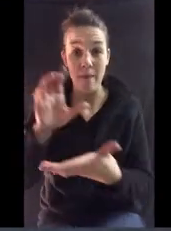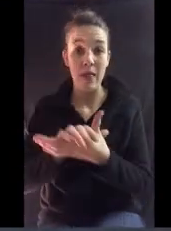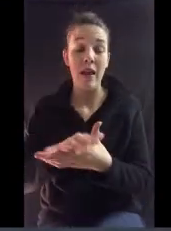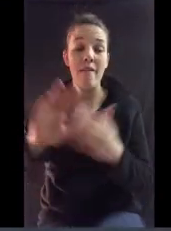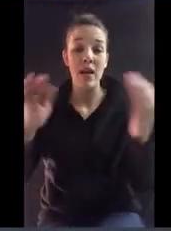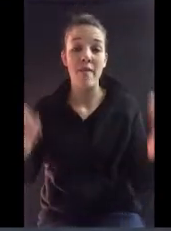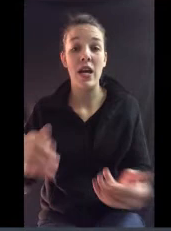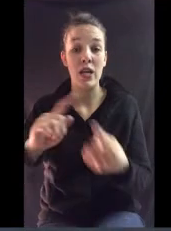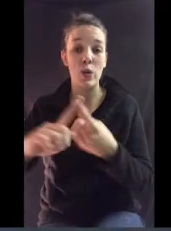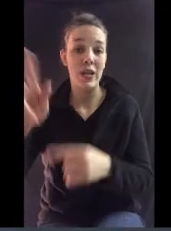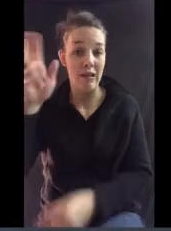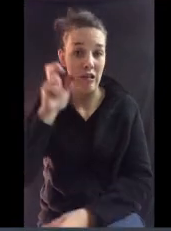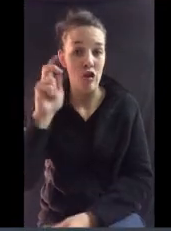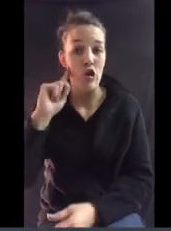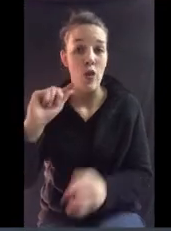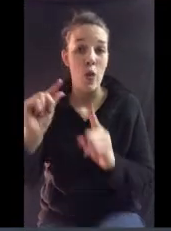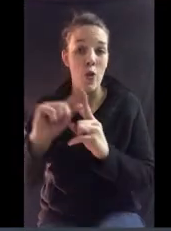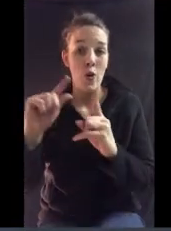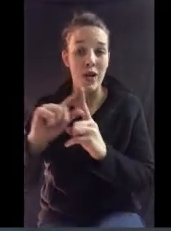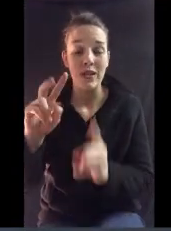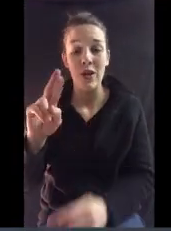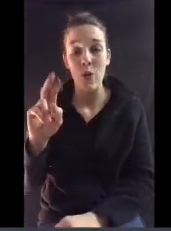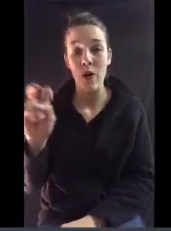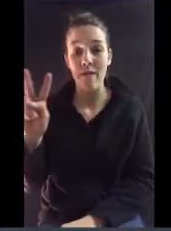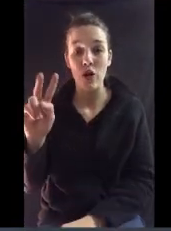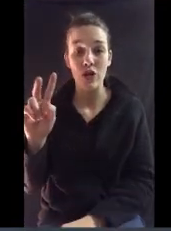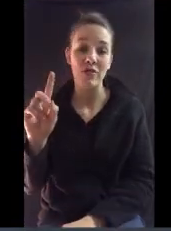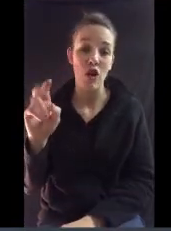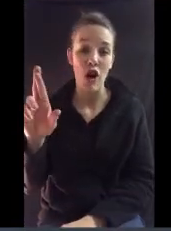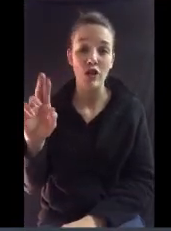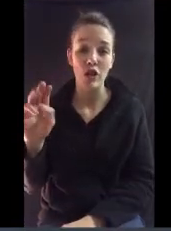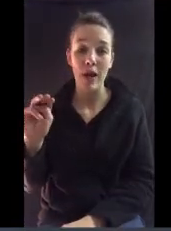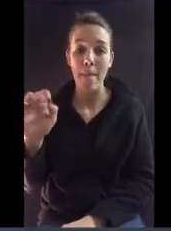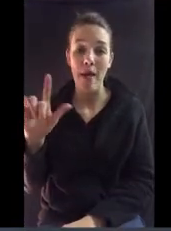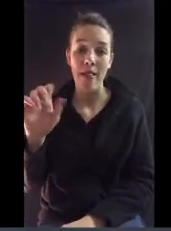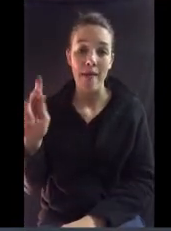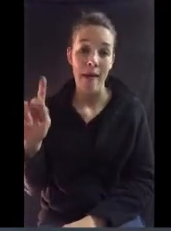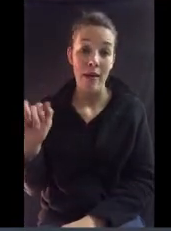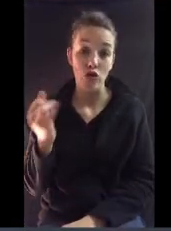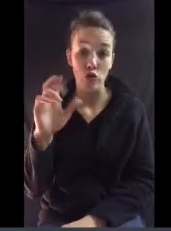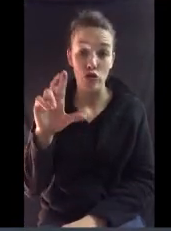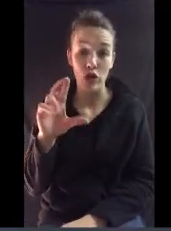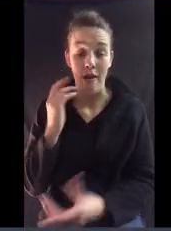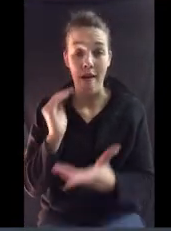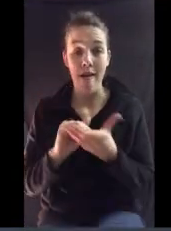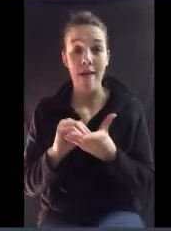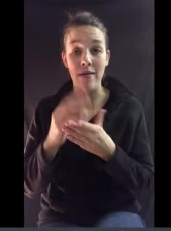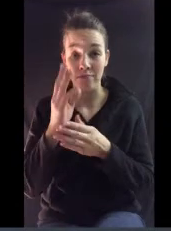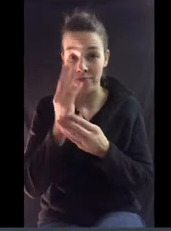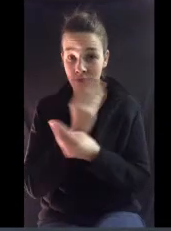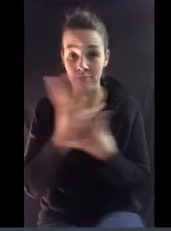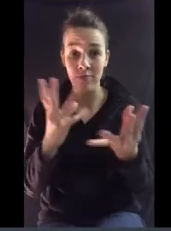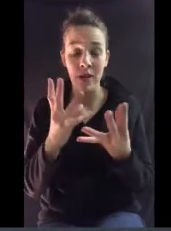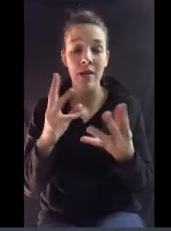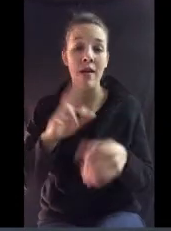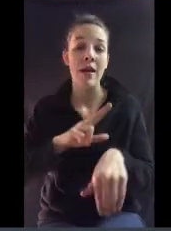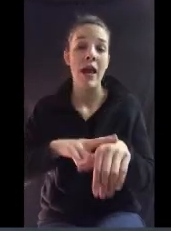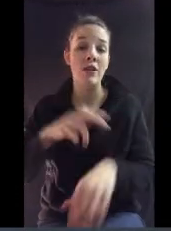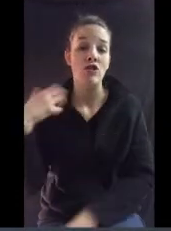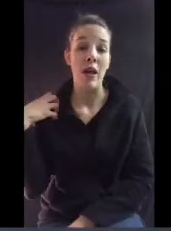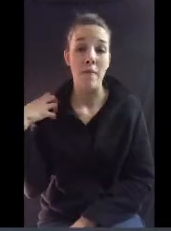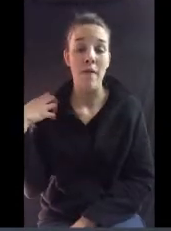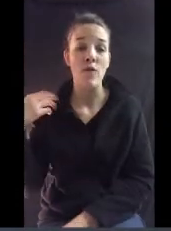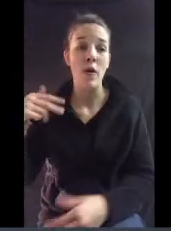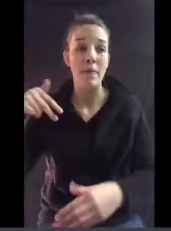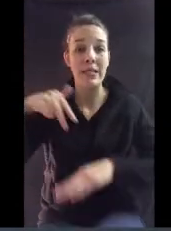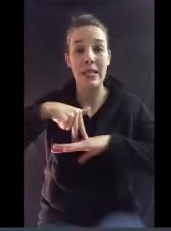than ever, I believe, I invite you to hear the words of Reverend Dr. Martin Luther King Jr. again, delivered